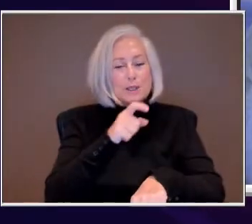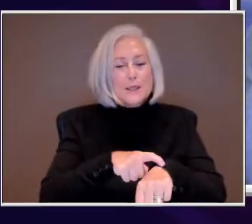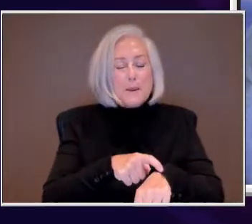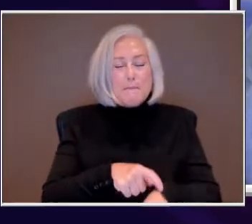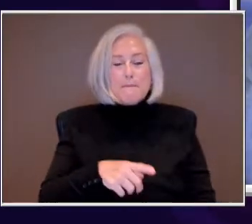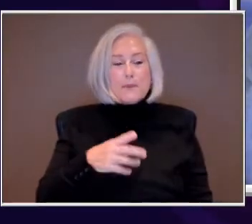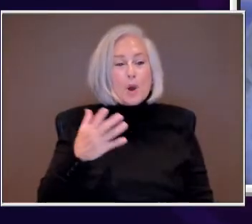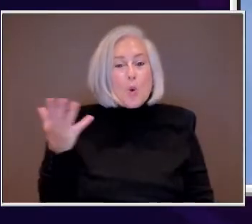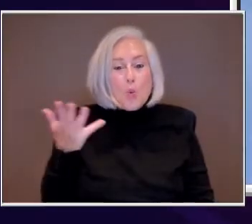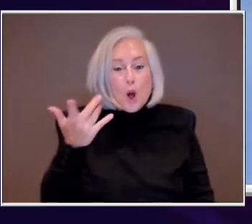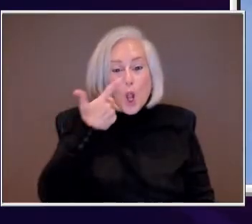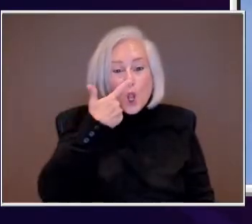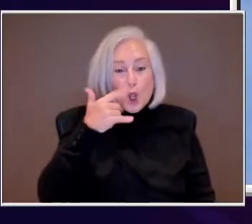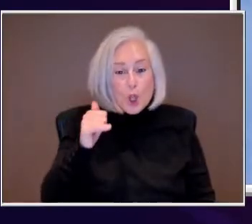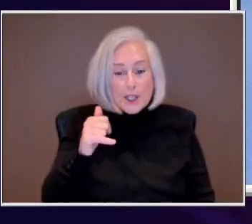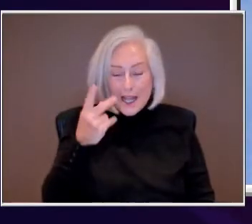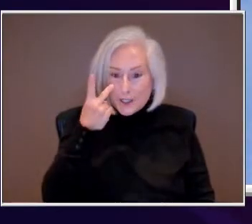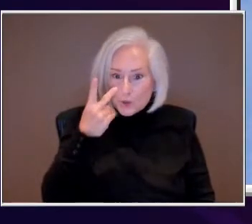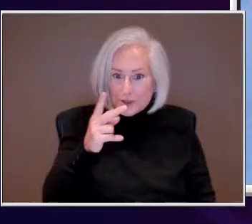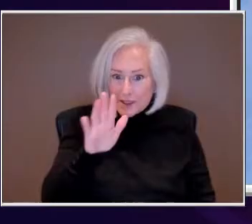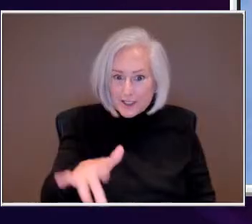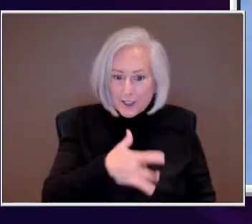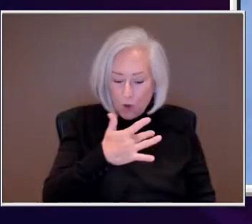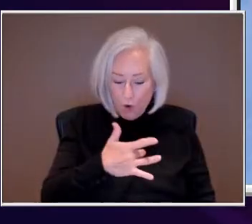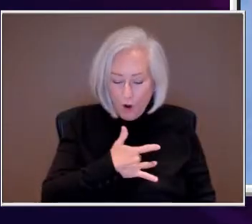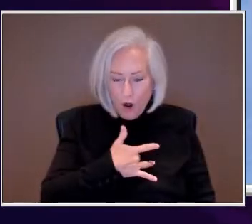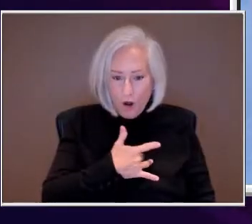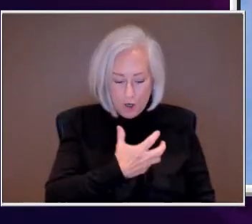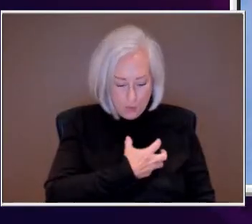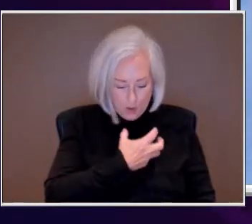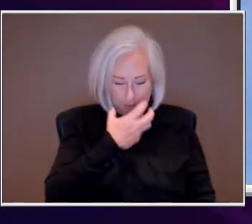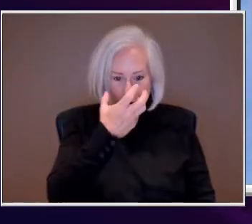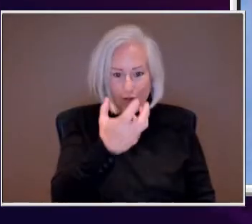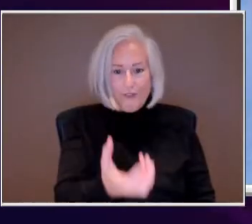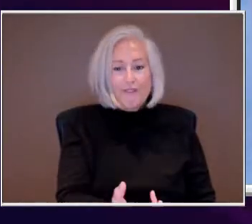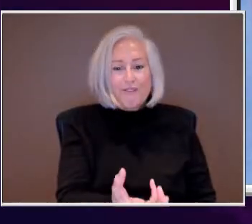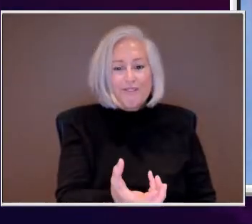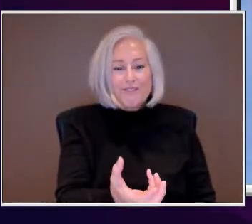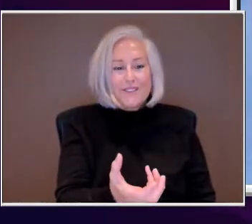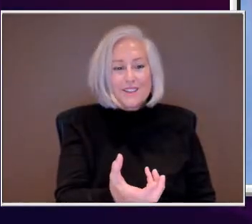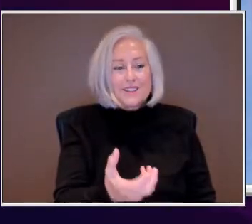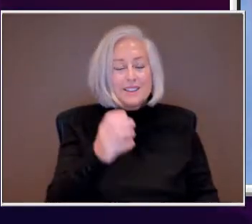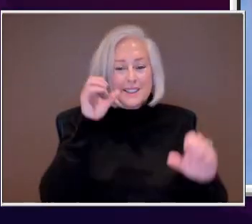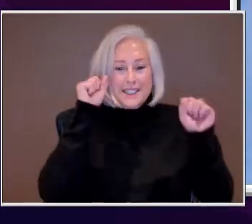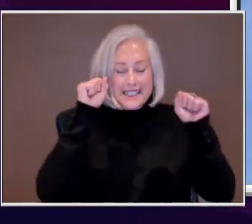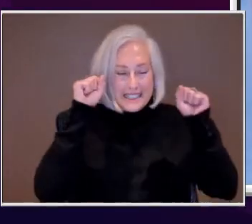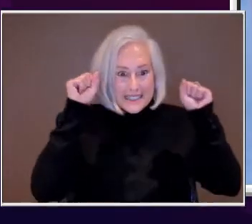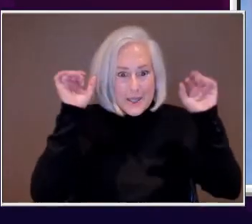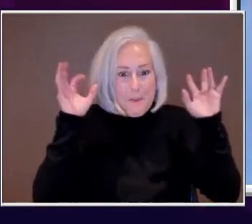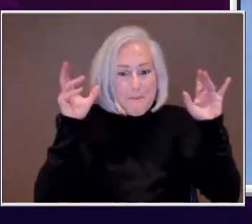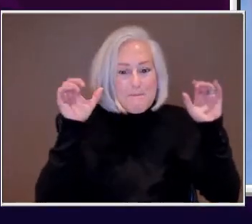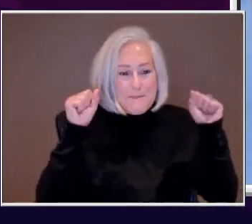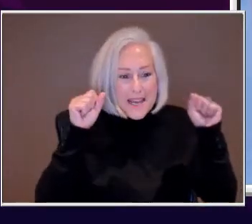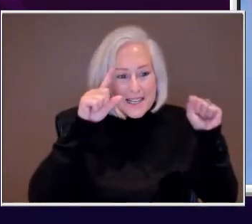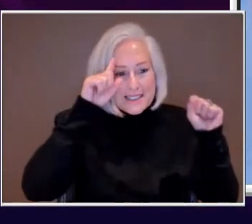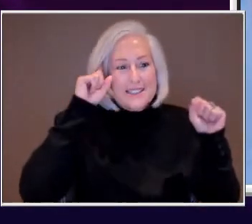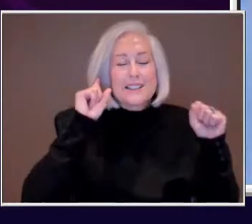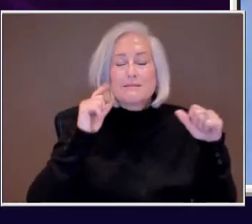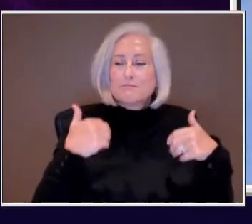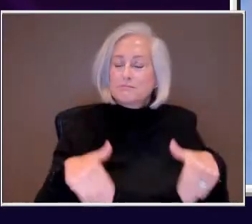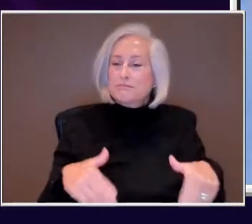seeing your heart removed and the new one put in? It's pretty amazing. I'm not going to lie. It's kind of an understatement again,